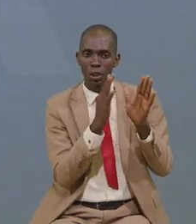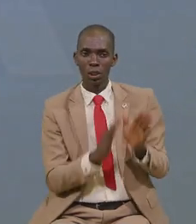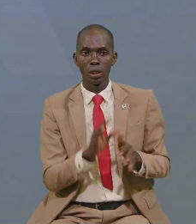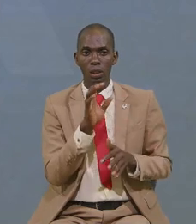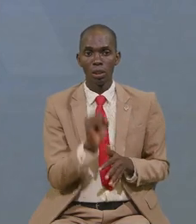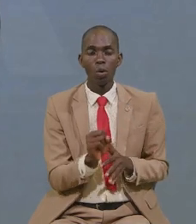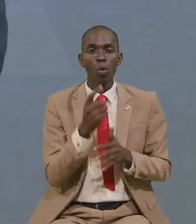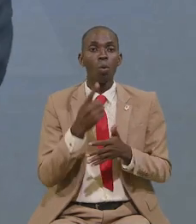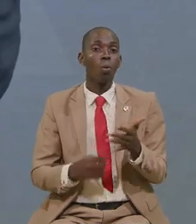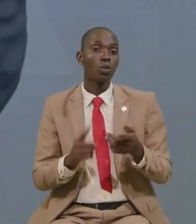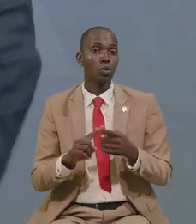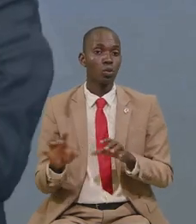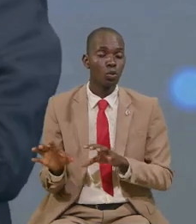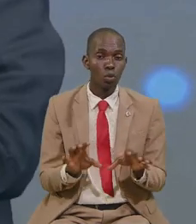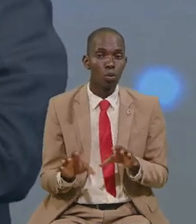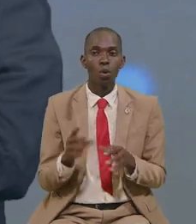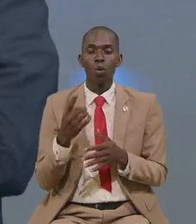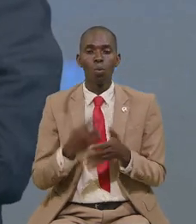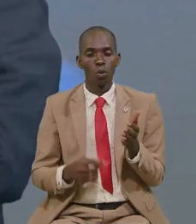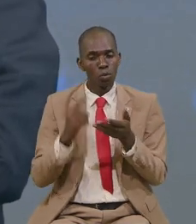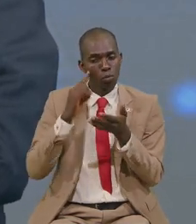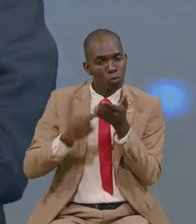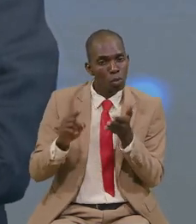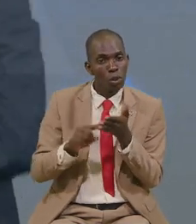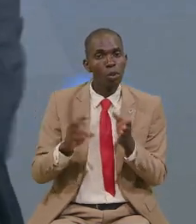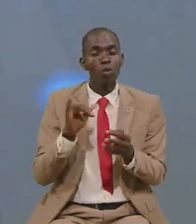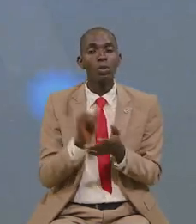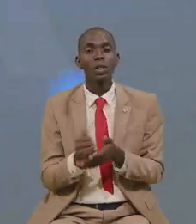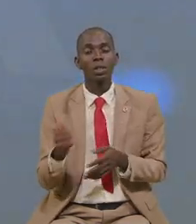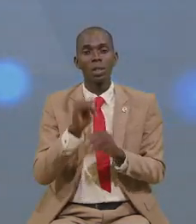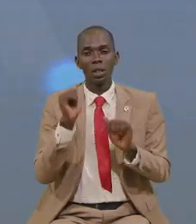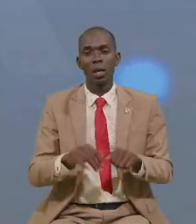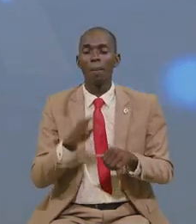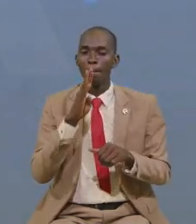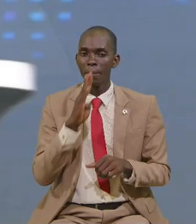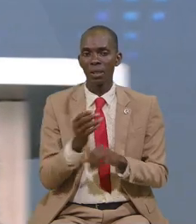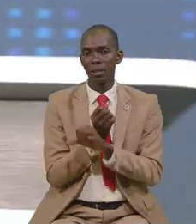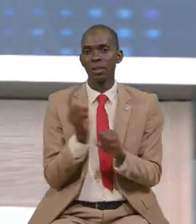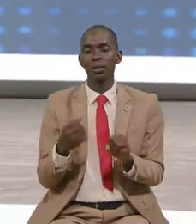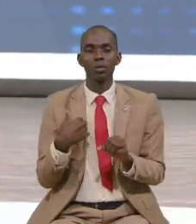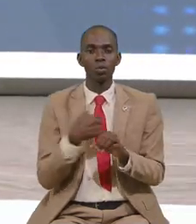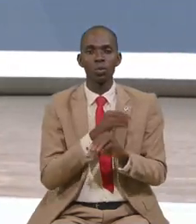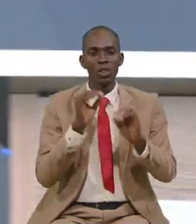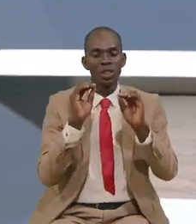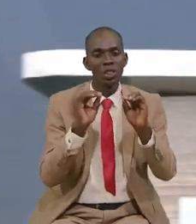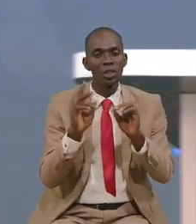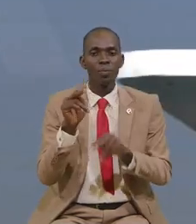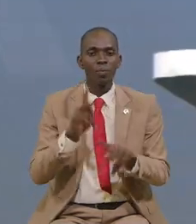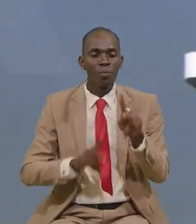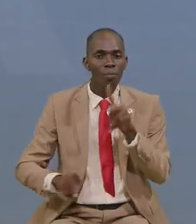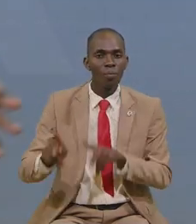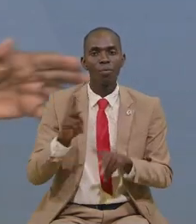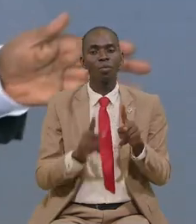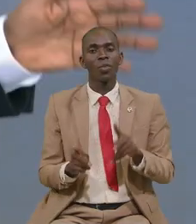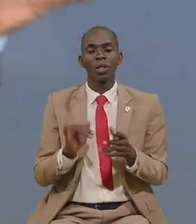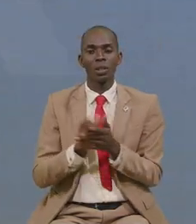do, what to observe, so that they can be saved. We should teach the people who have gone